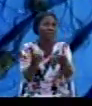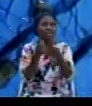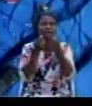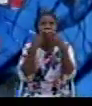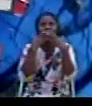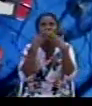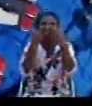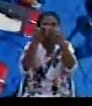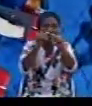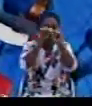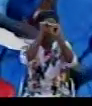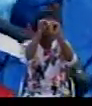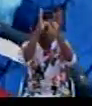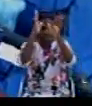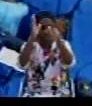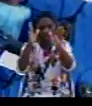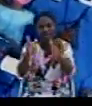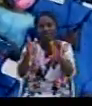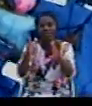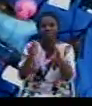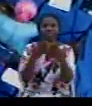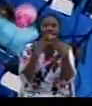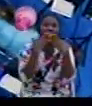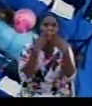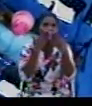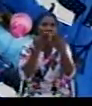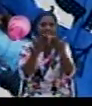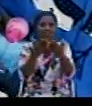hallelujah. Oshé, Baba. Oshé,